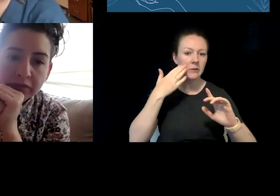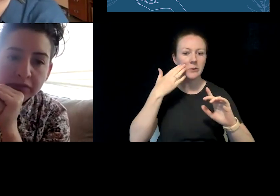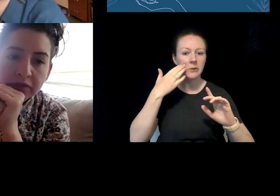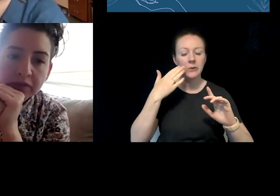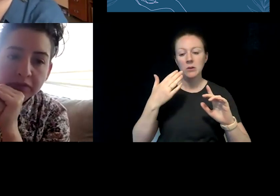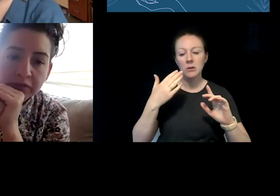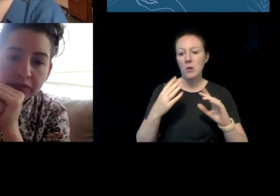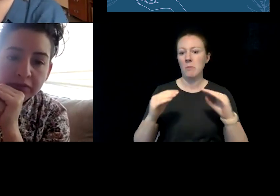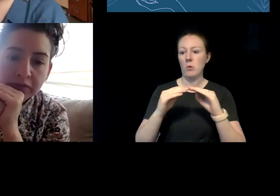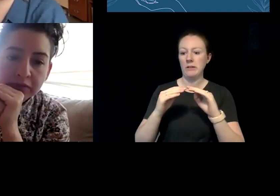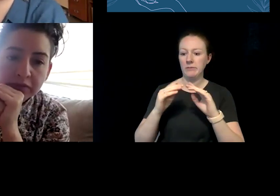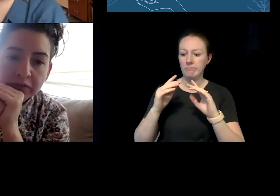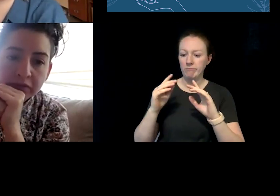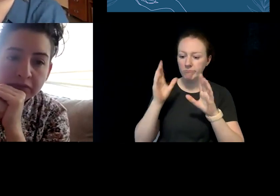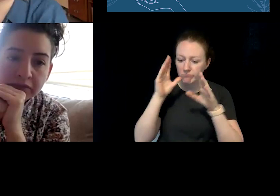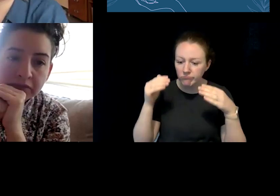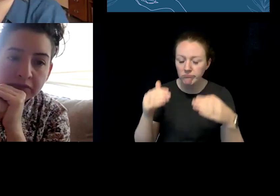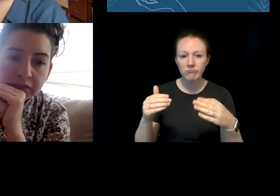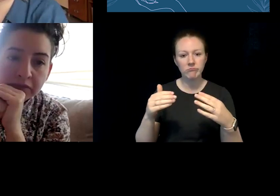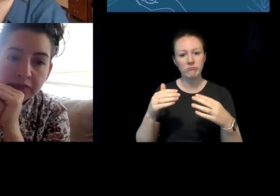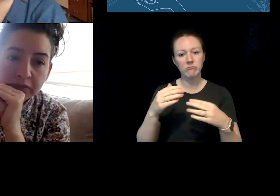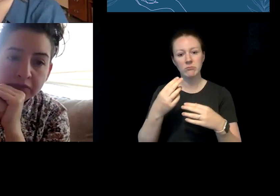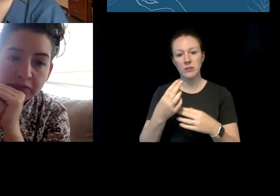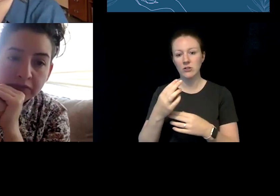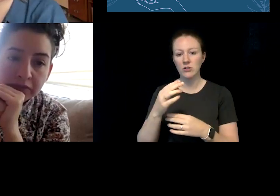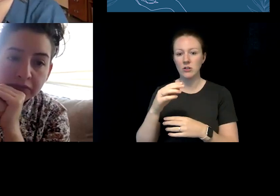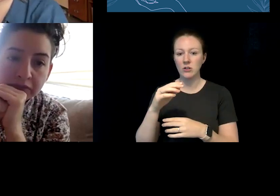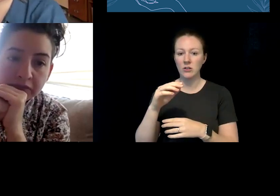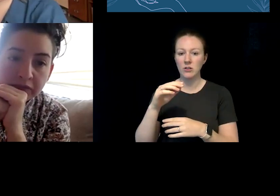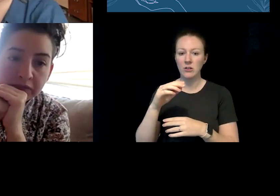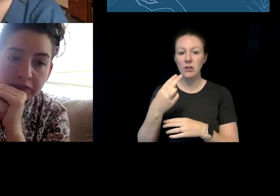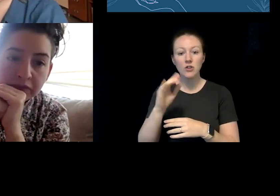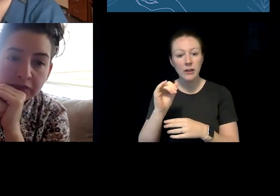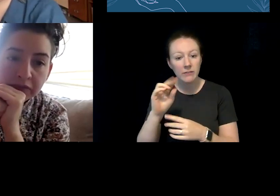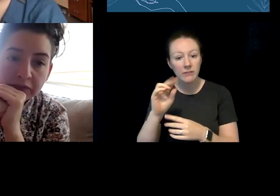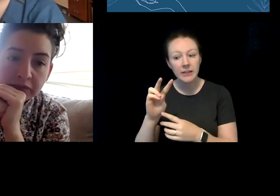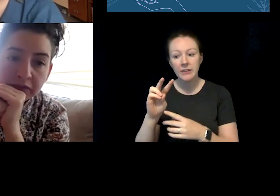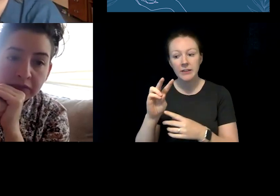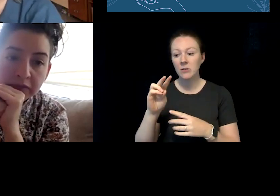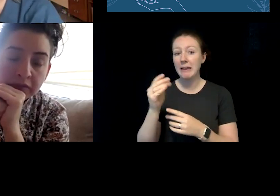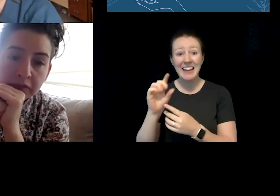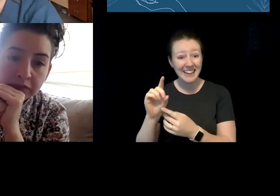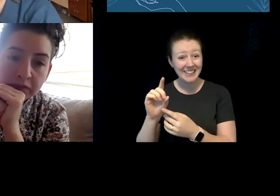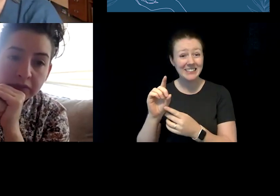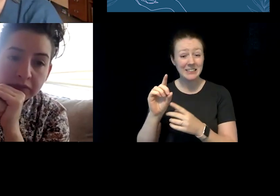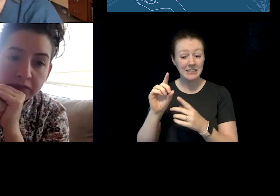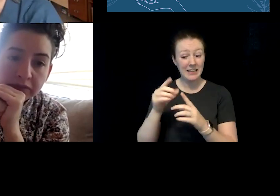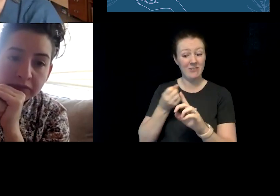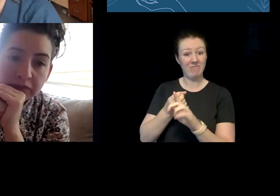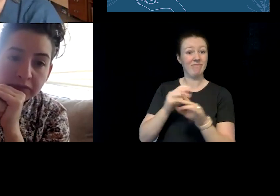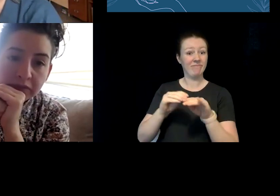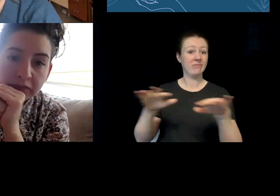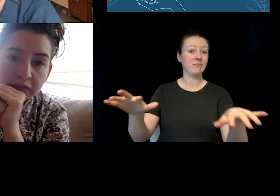epidemic. And, you know, I went into that process with a lot of trepidation. It was a new experience for me to work with that